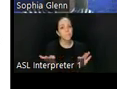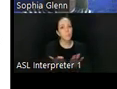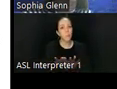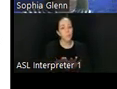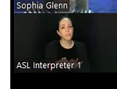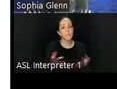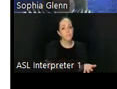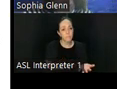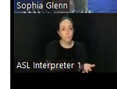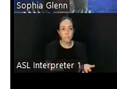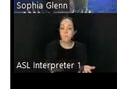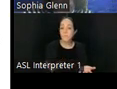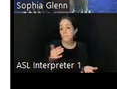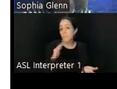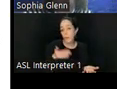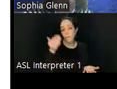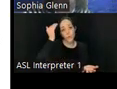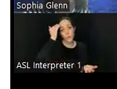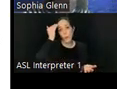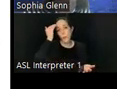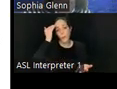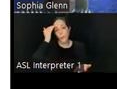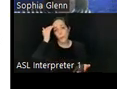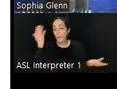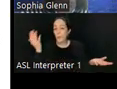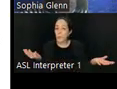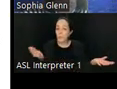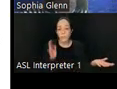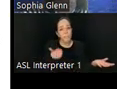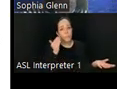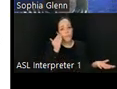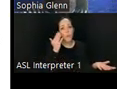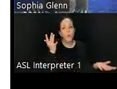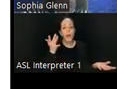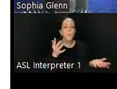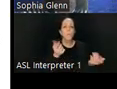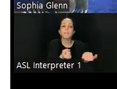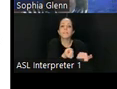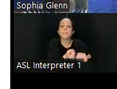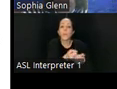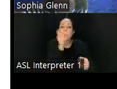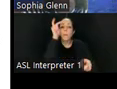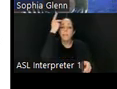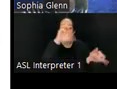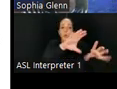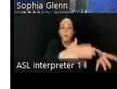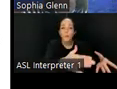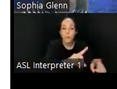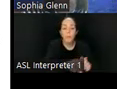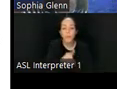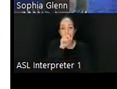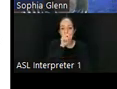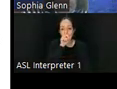some bribery in that, as you say. We don't know, but it's generally up to the individual